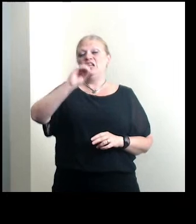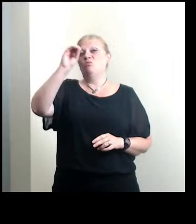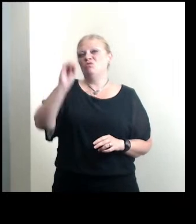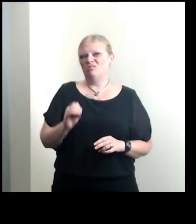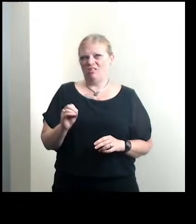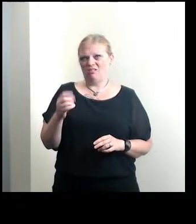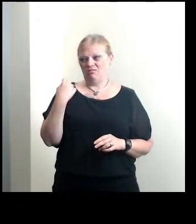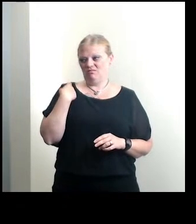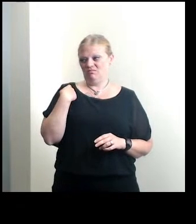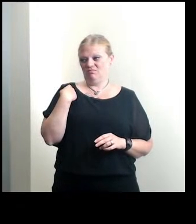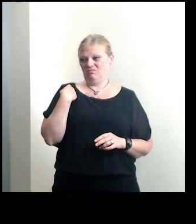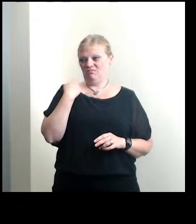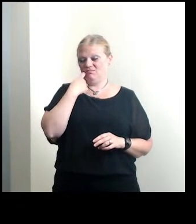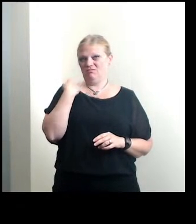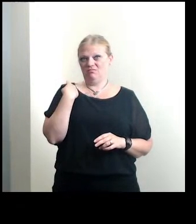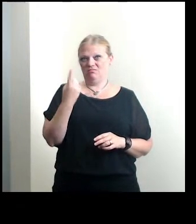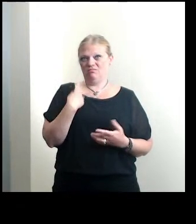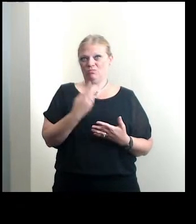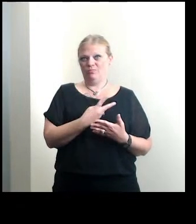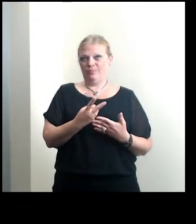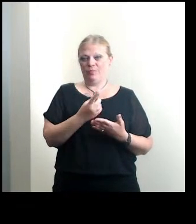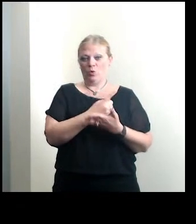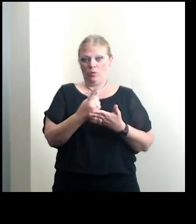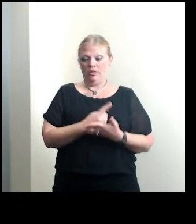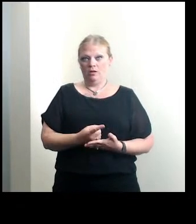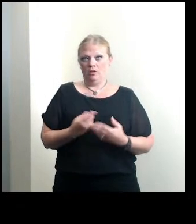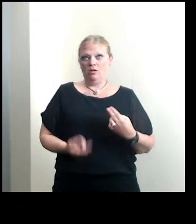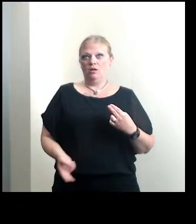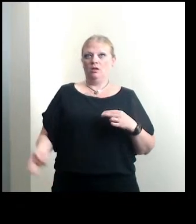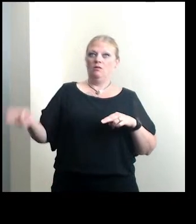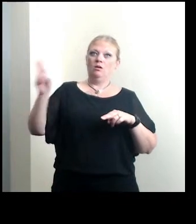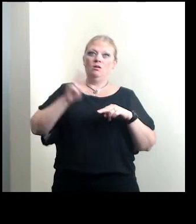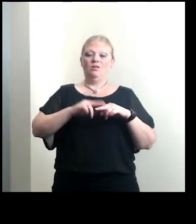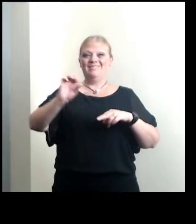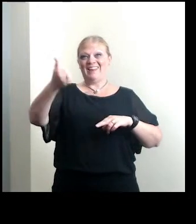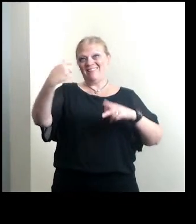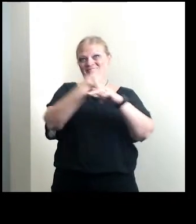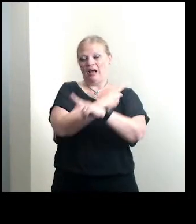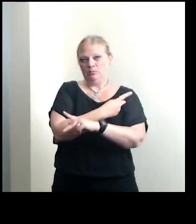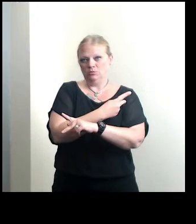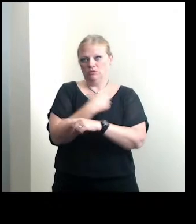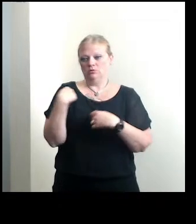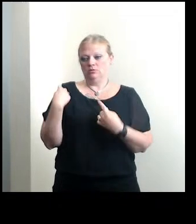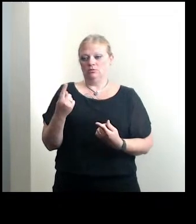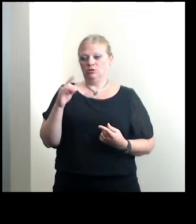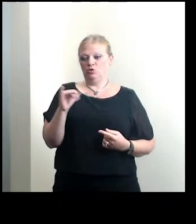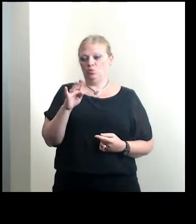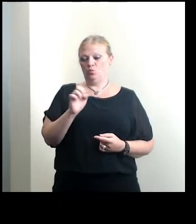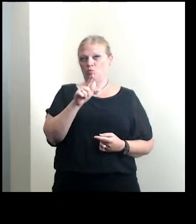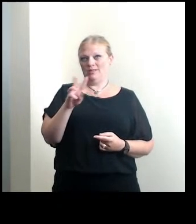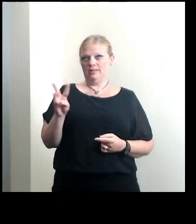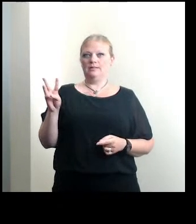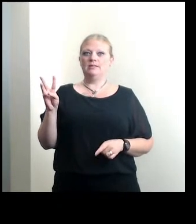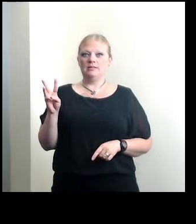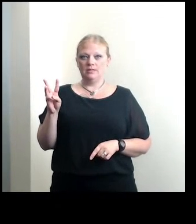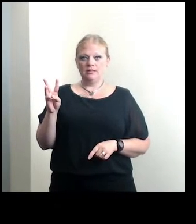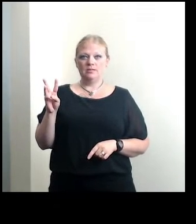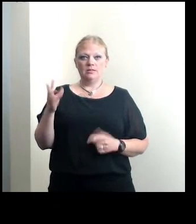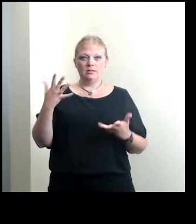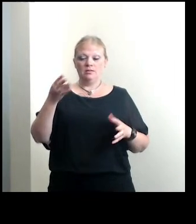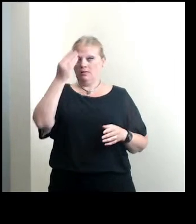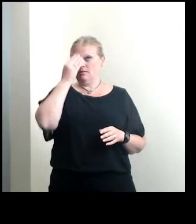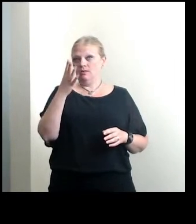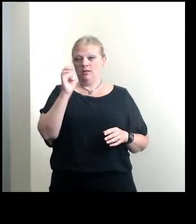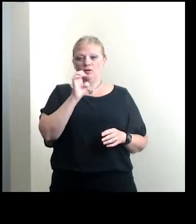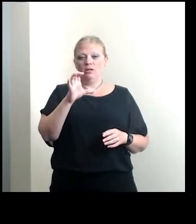last 2 weeks. Weekly cases have increased tenfold since the week of June 26th. And as I noted, Erie County